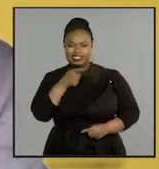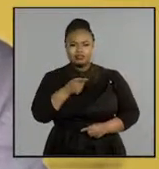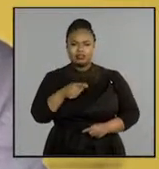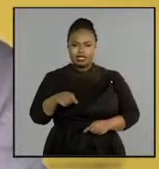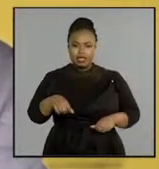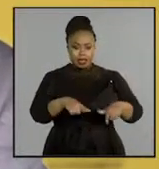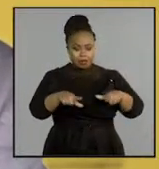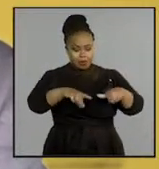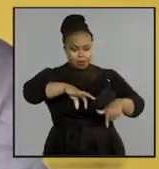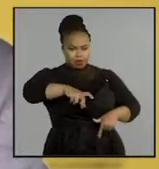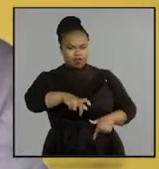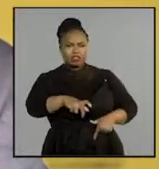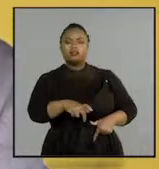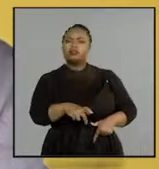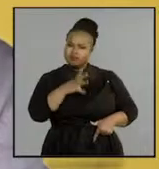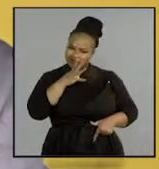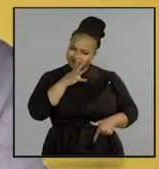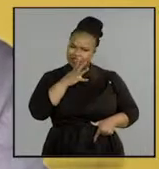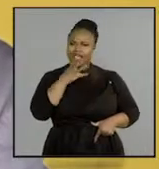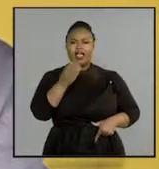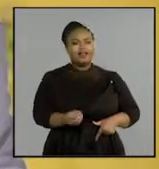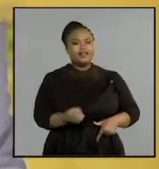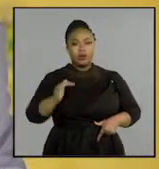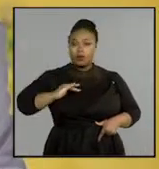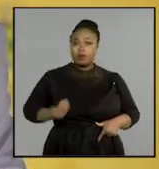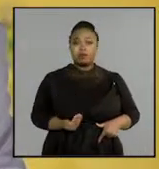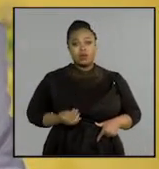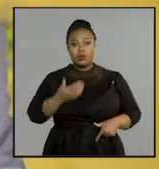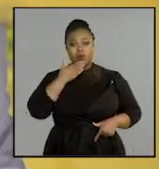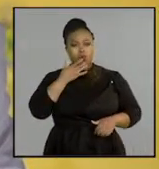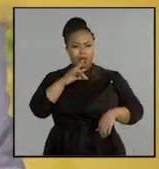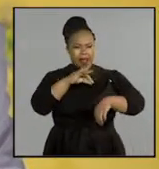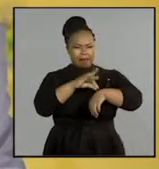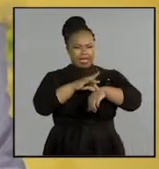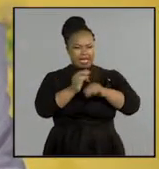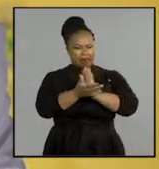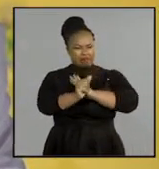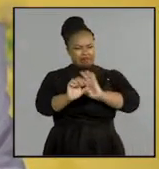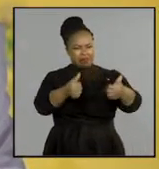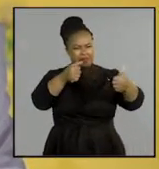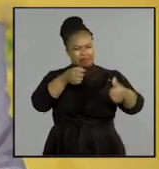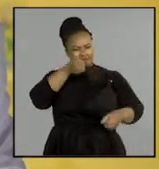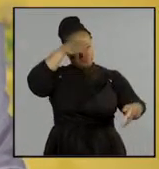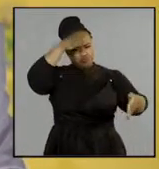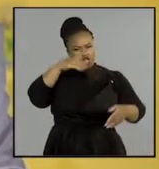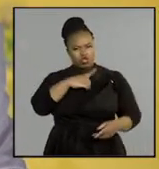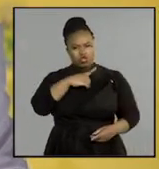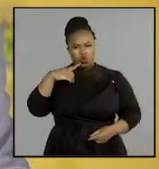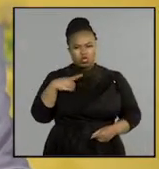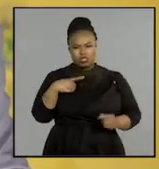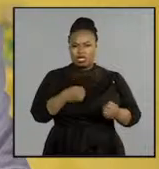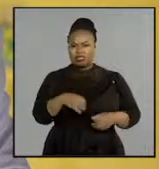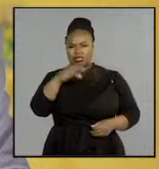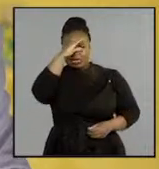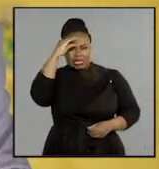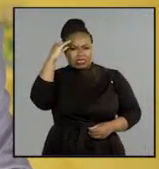few, Limpopo is blessed with a number of different female medical specialists